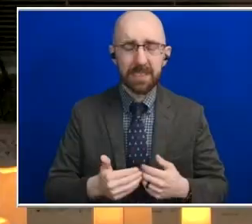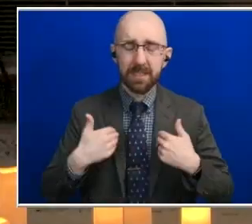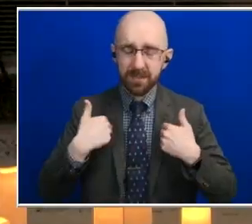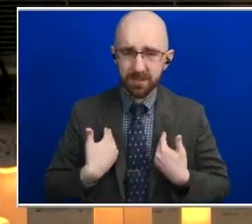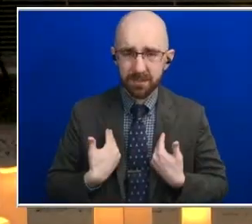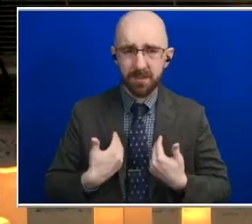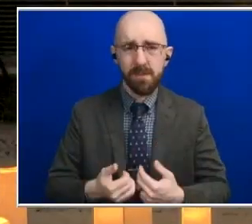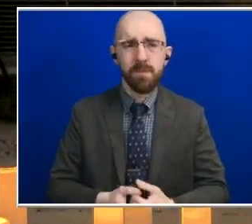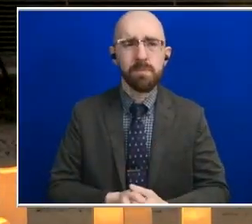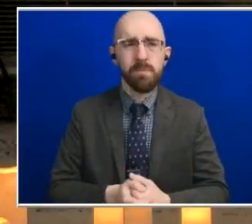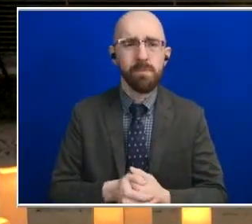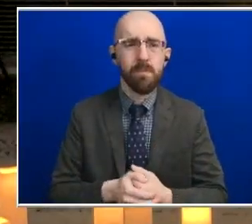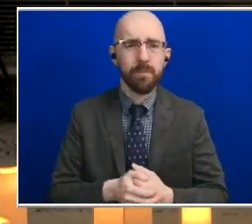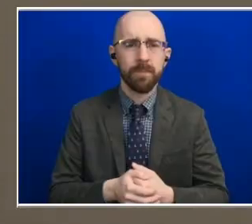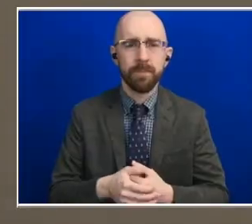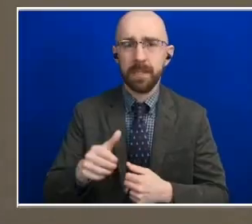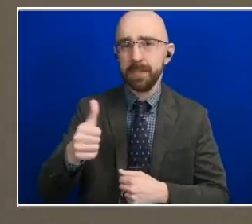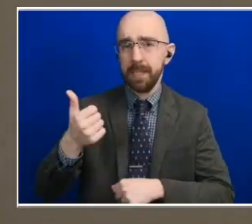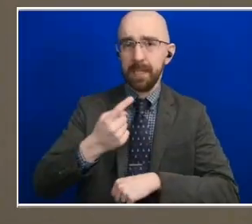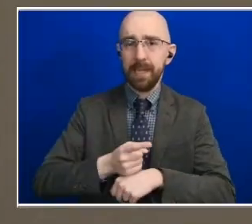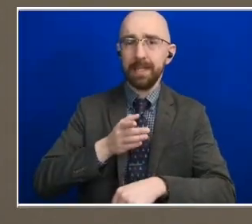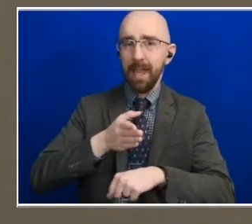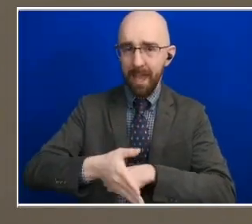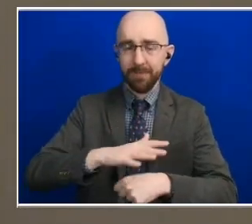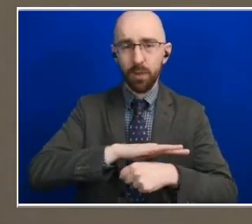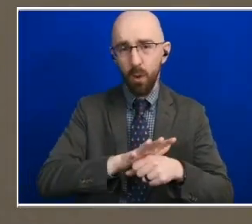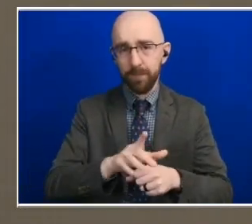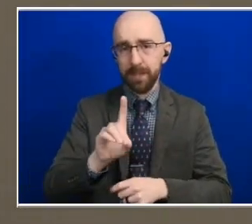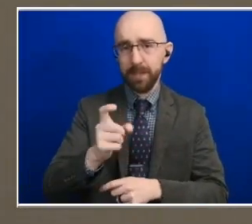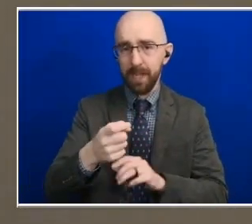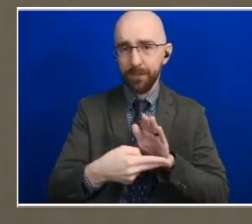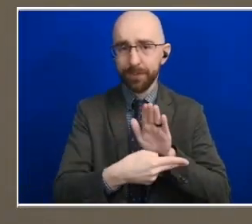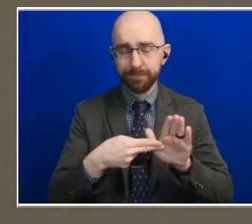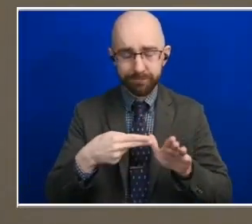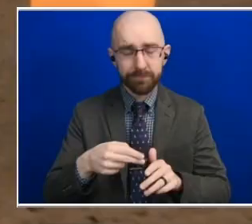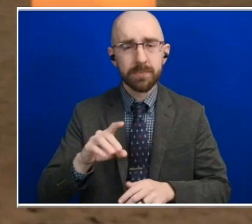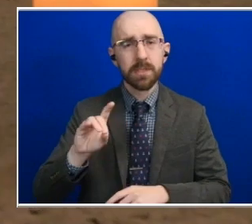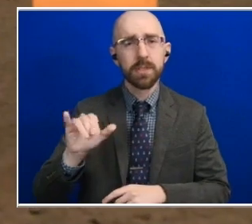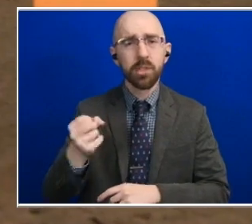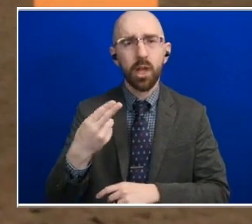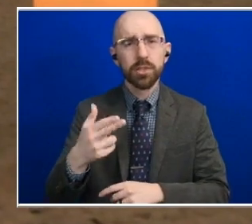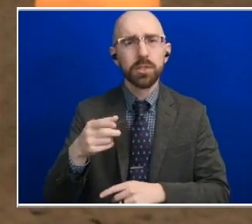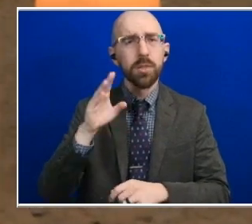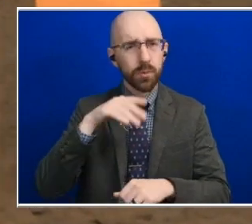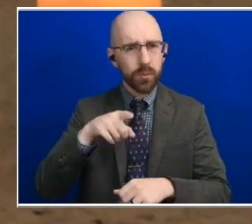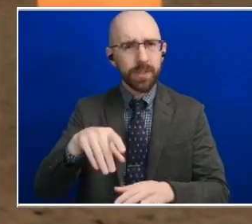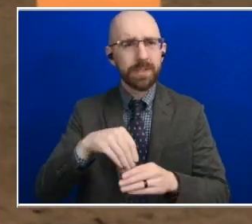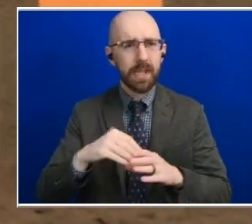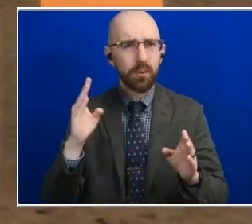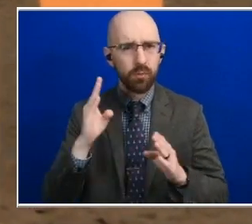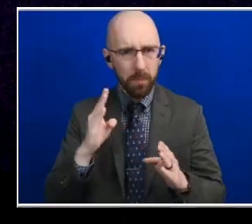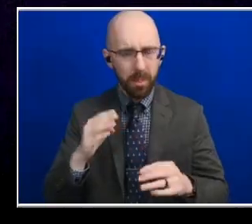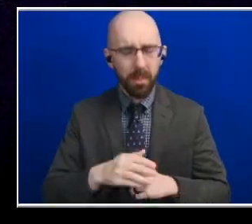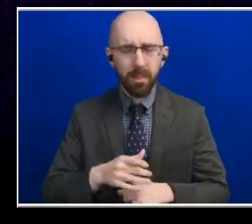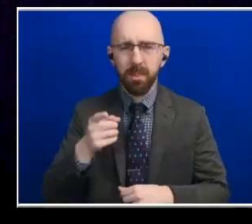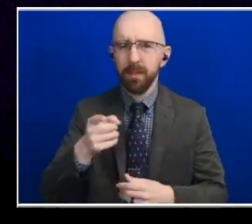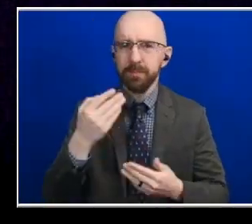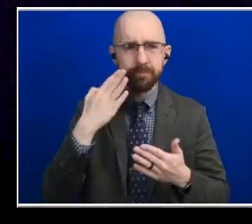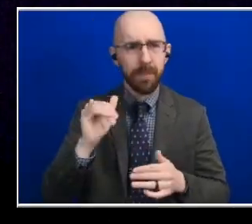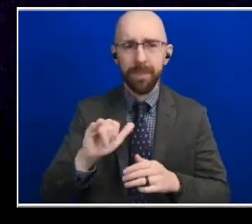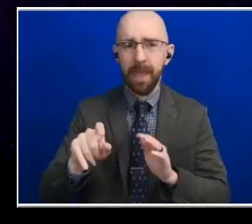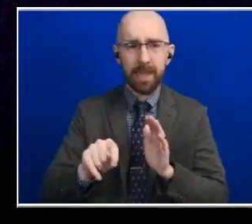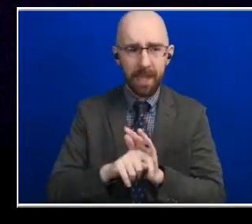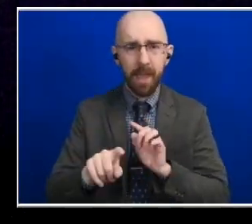At 10 days after his COVID diagnosis, Joshua knew he was in trouble. He didn't know then, but eventually it was